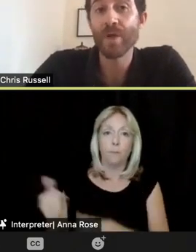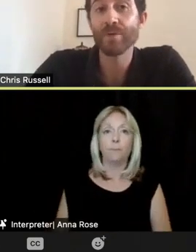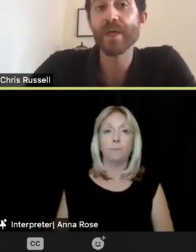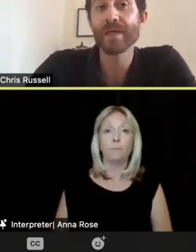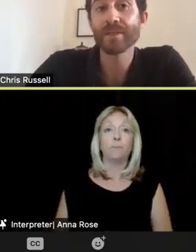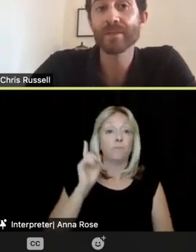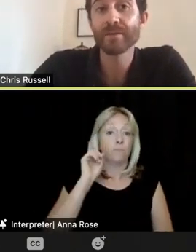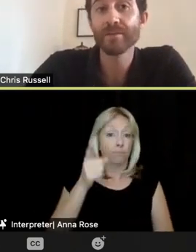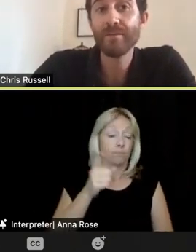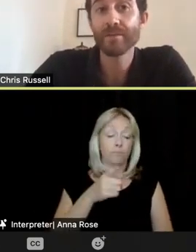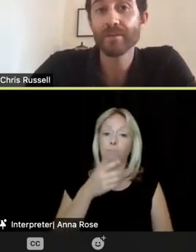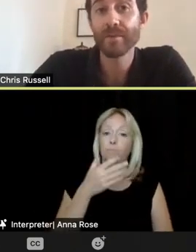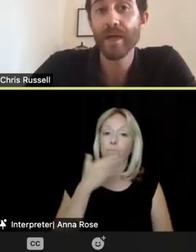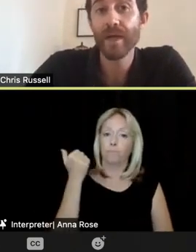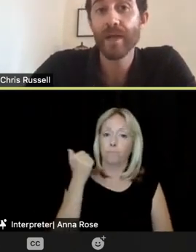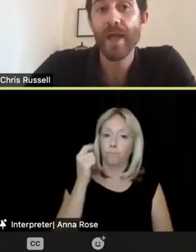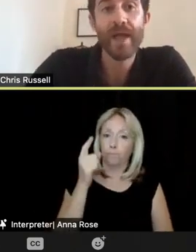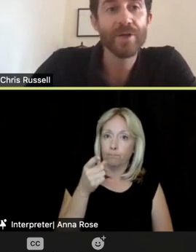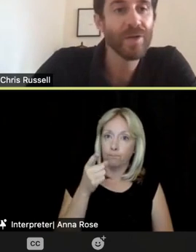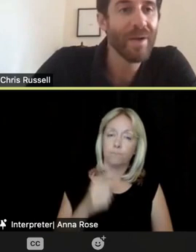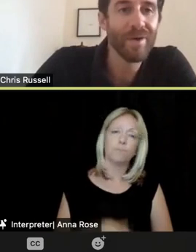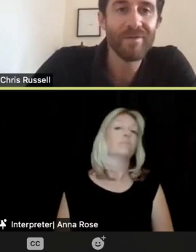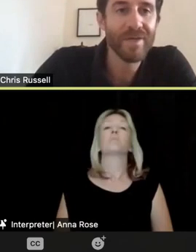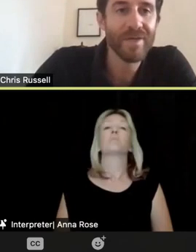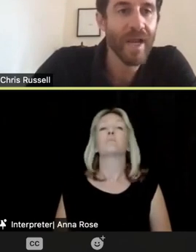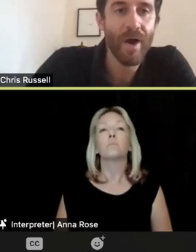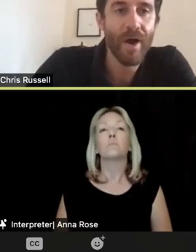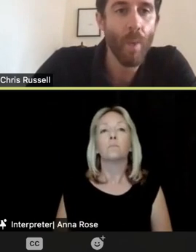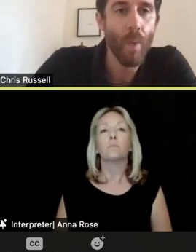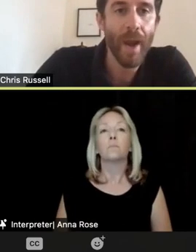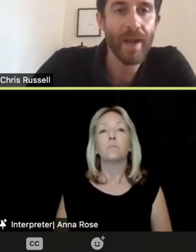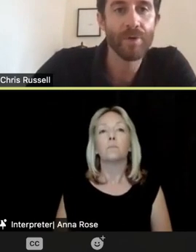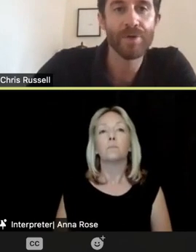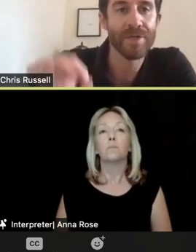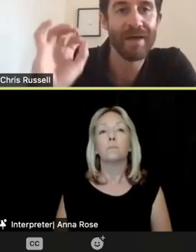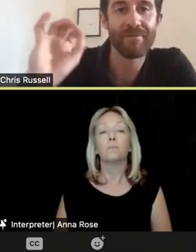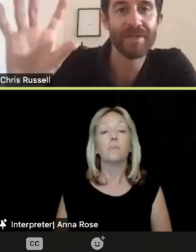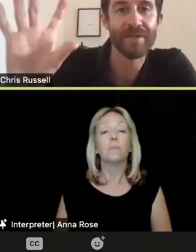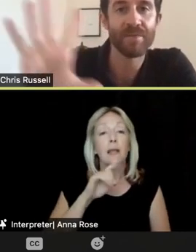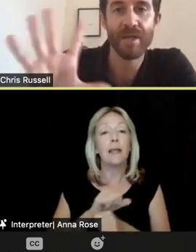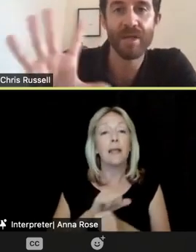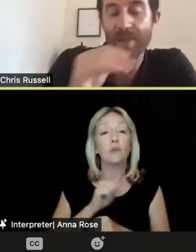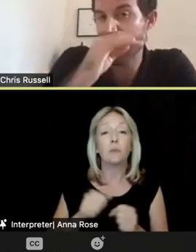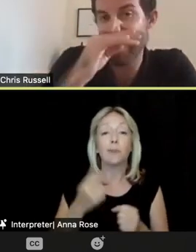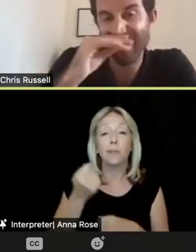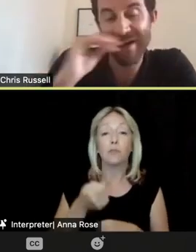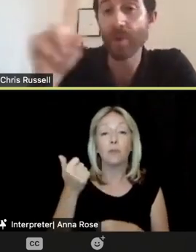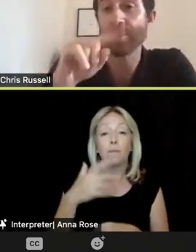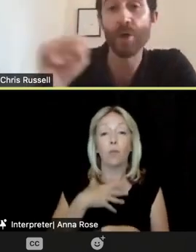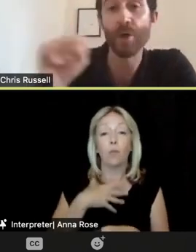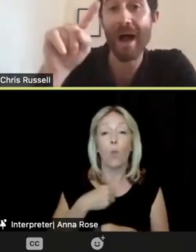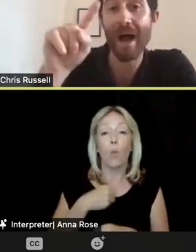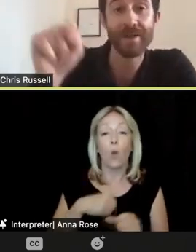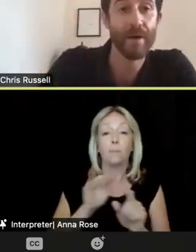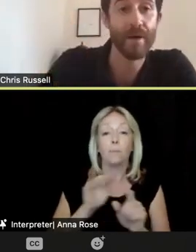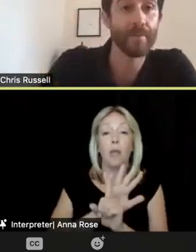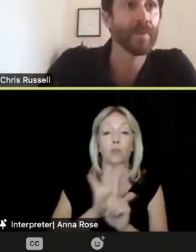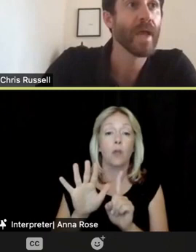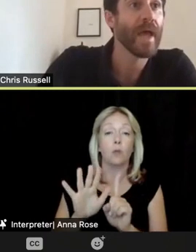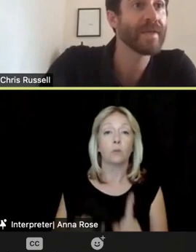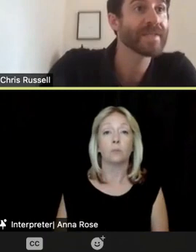you might as well do this, right? And actually, I would even take away all the white. I would just have the symbols on the black background with no